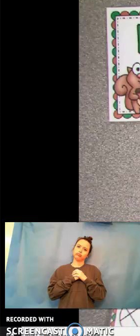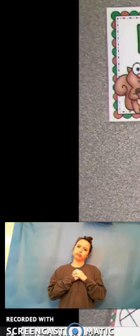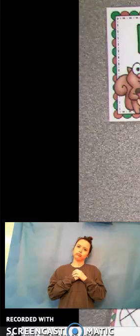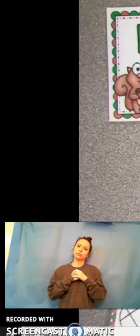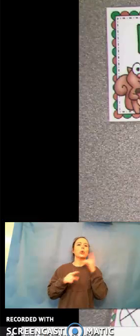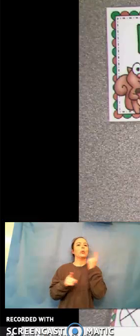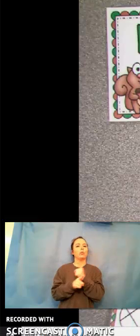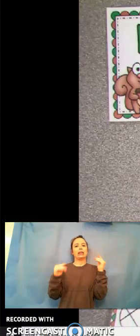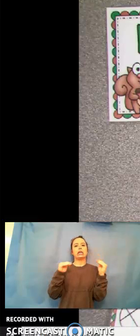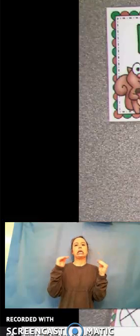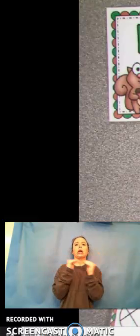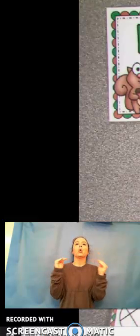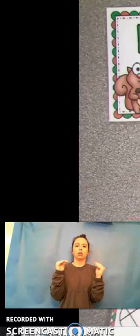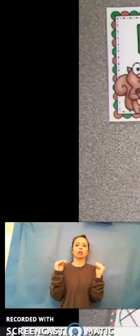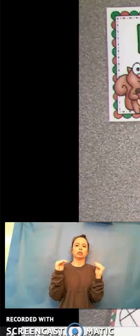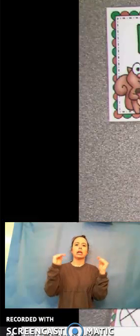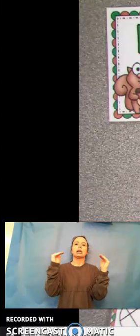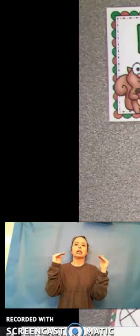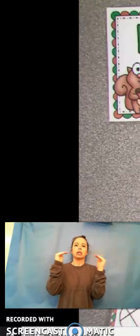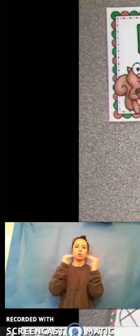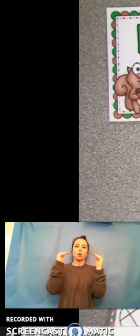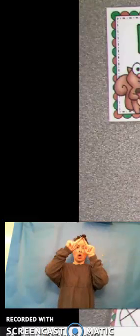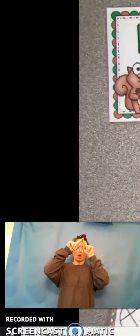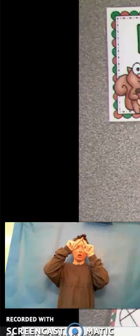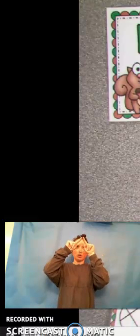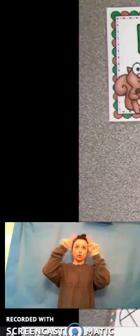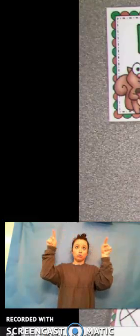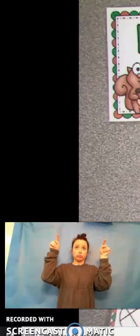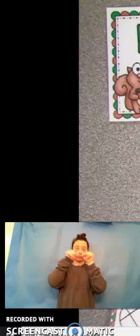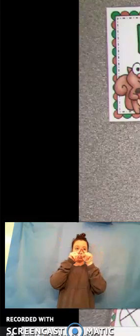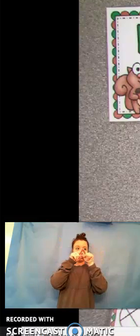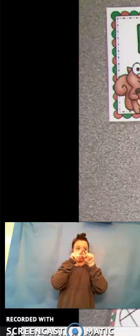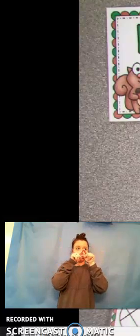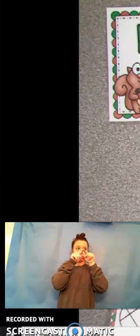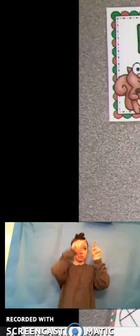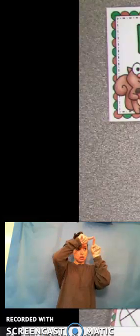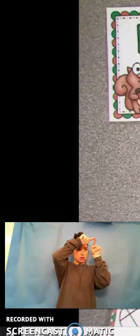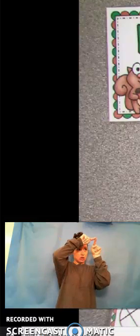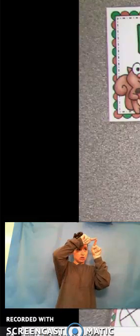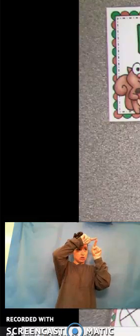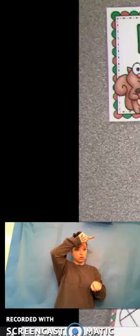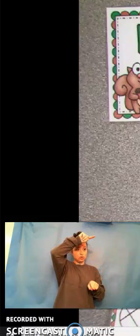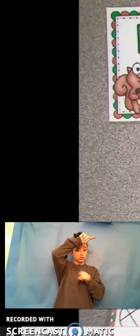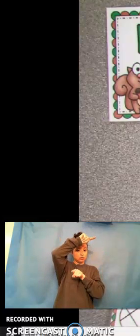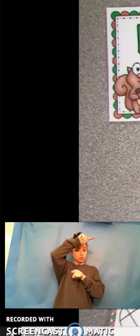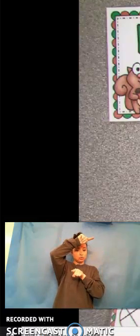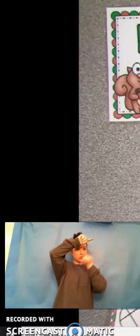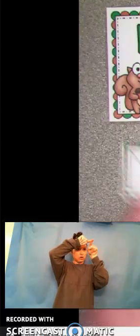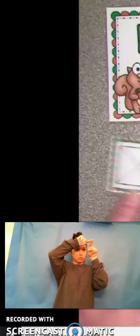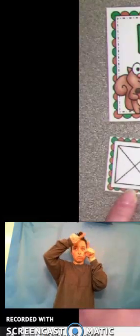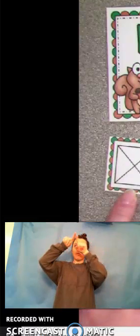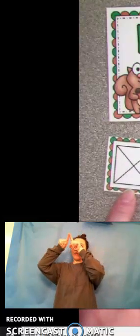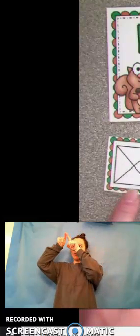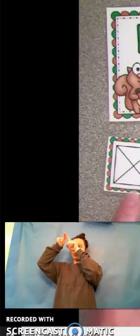He's going to be equal. He has 4 triangles inside, and they're all the same size. So he gets to